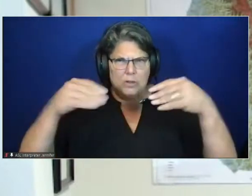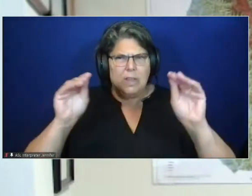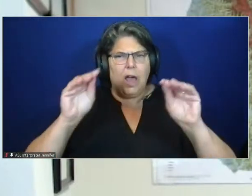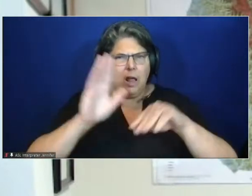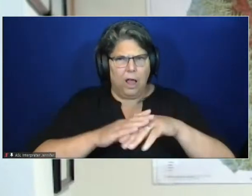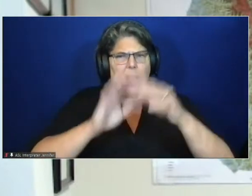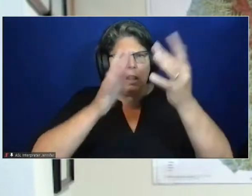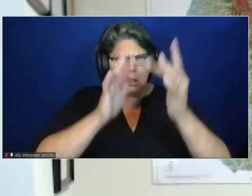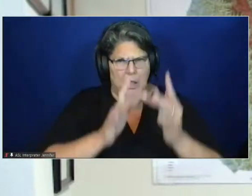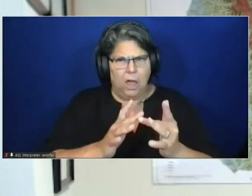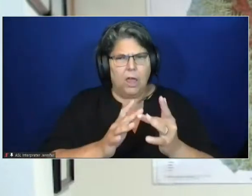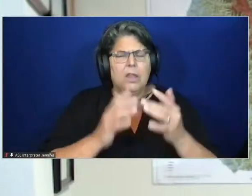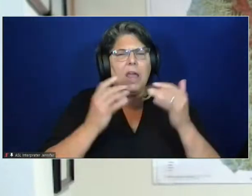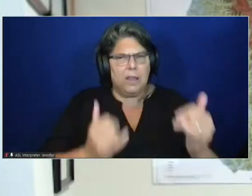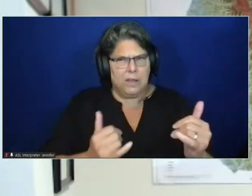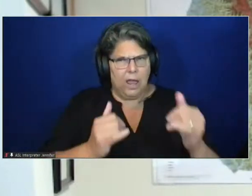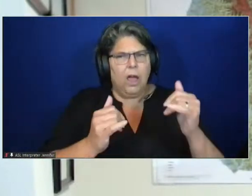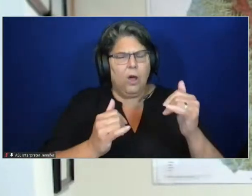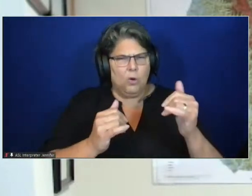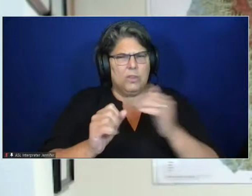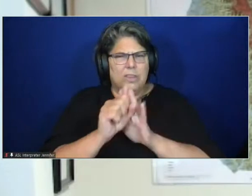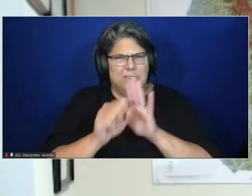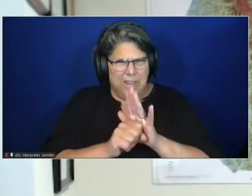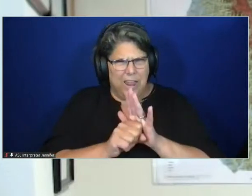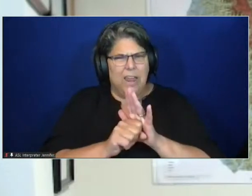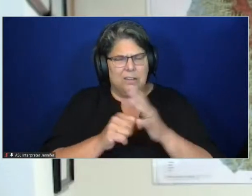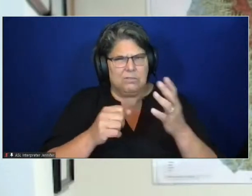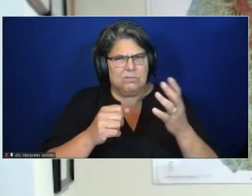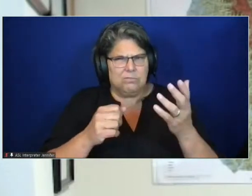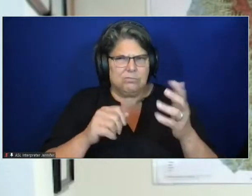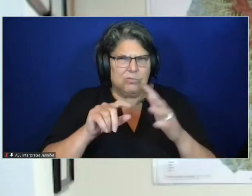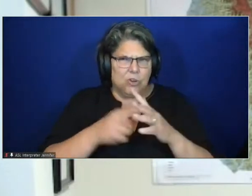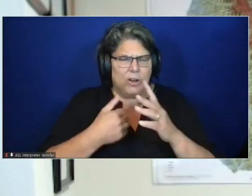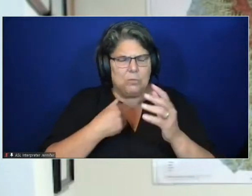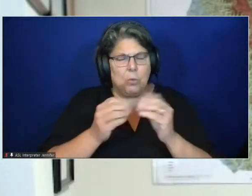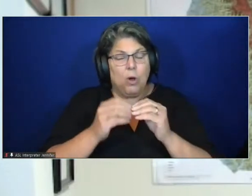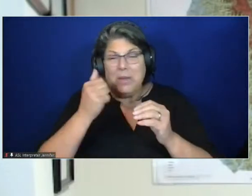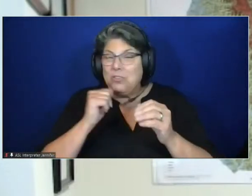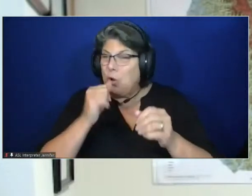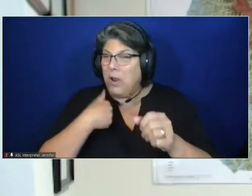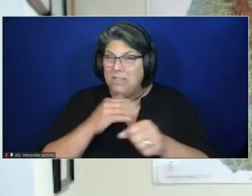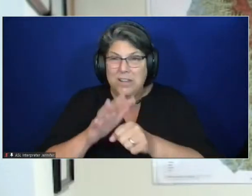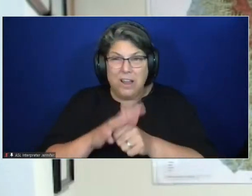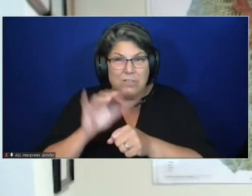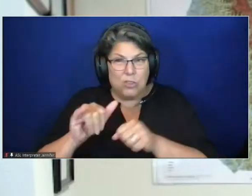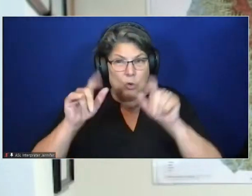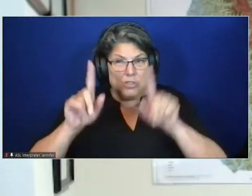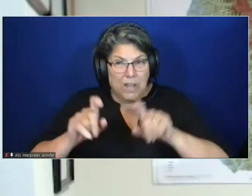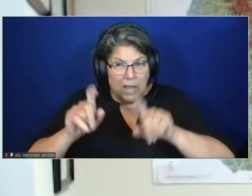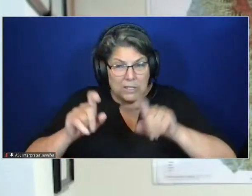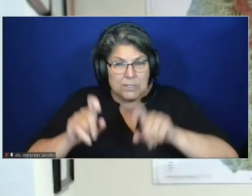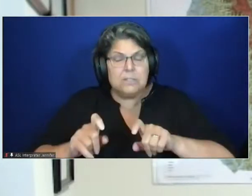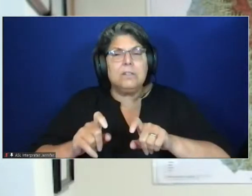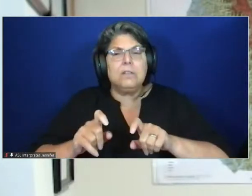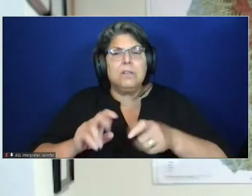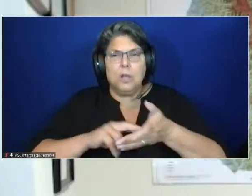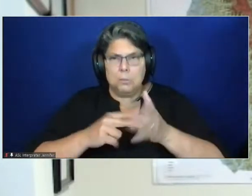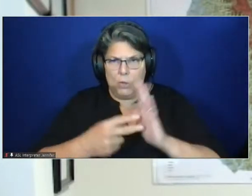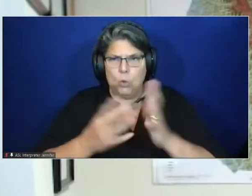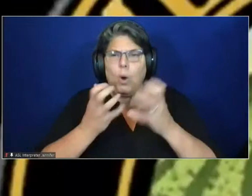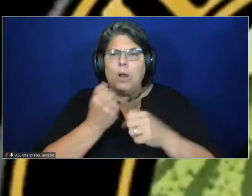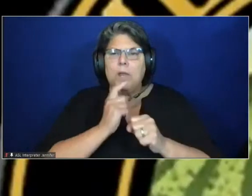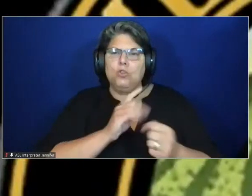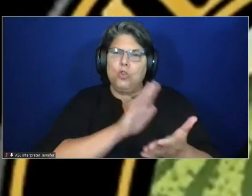of more of these. Because they're scarce, we are targeting the schools for continuing use of